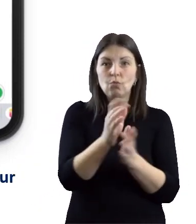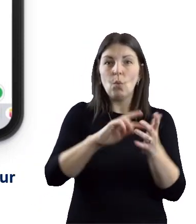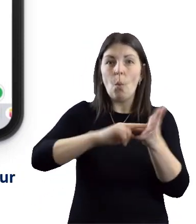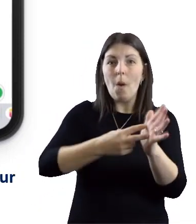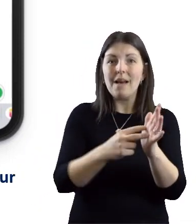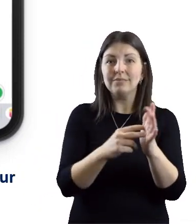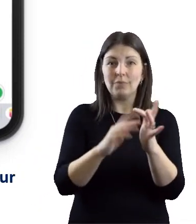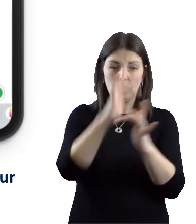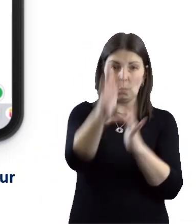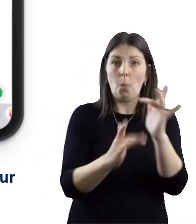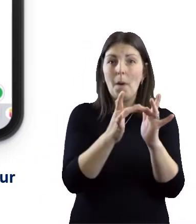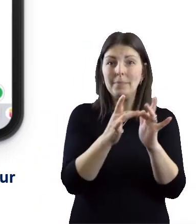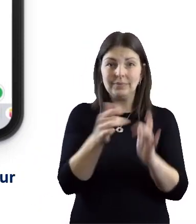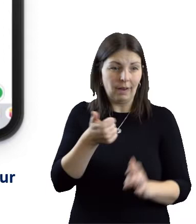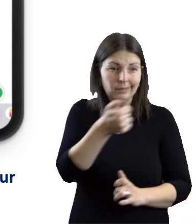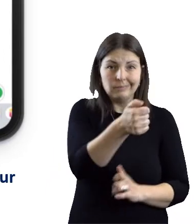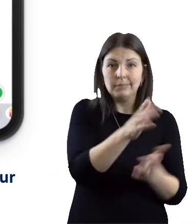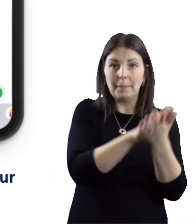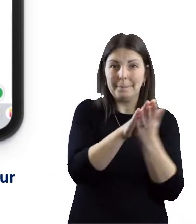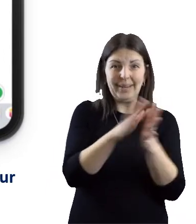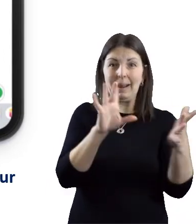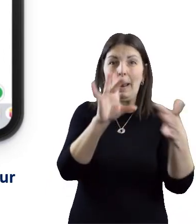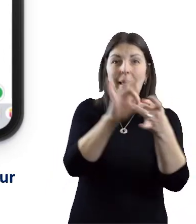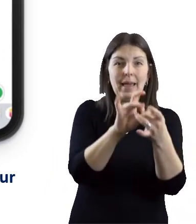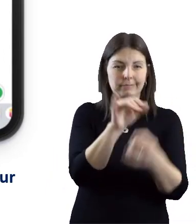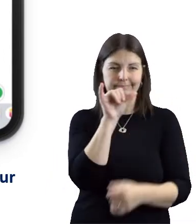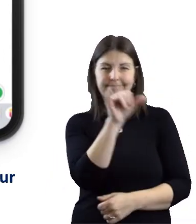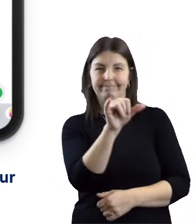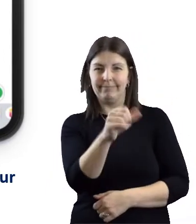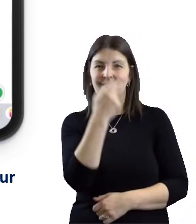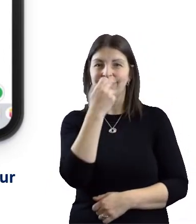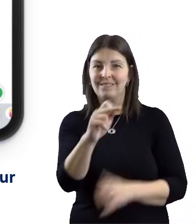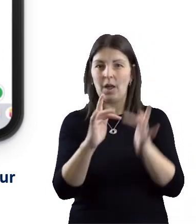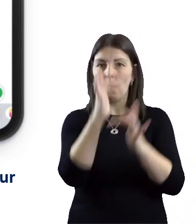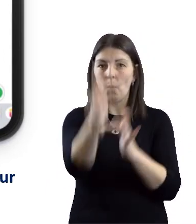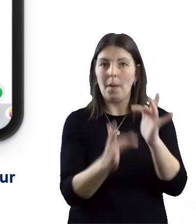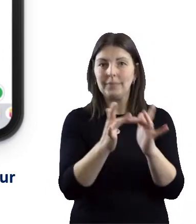the links, and instead you should find your own way there via searching on the internet.